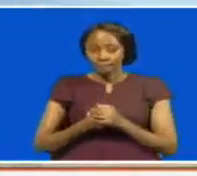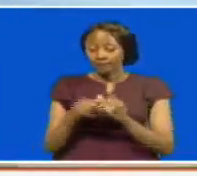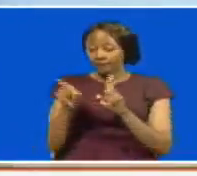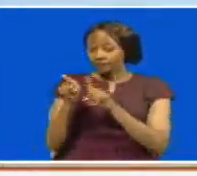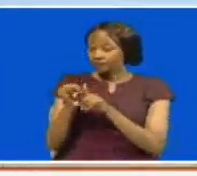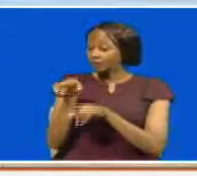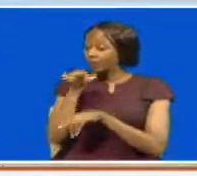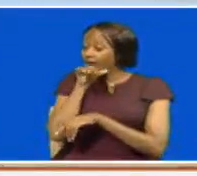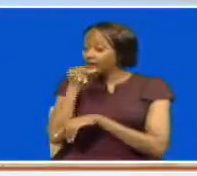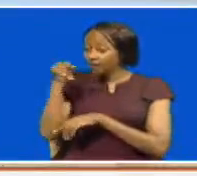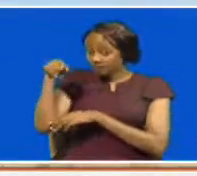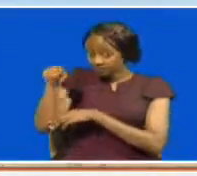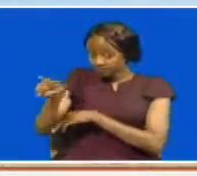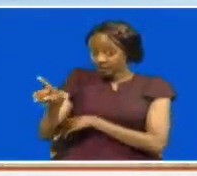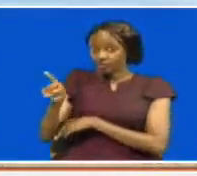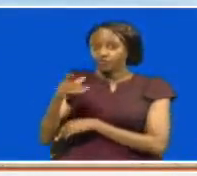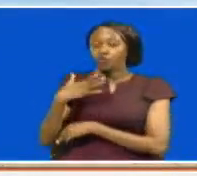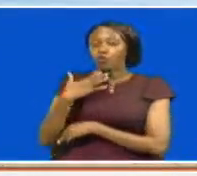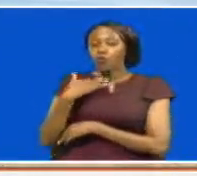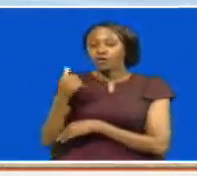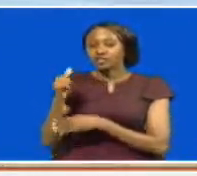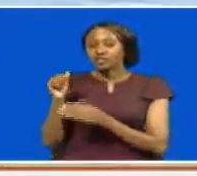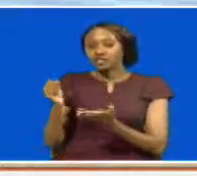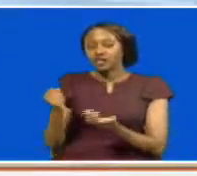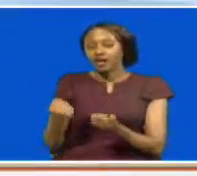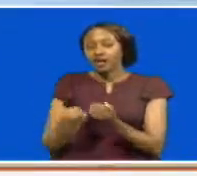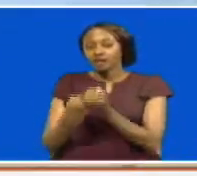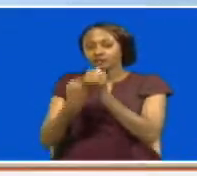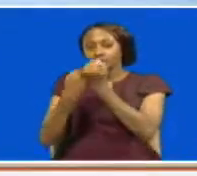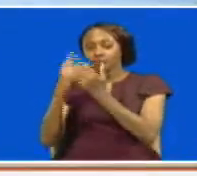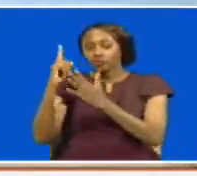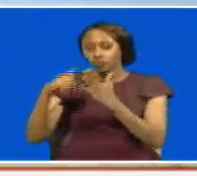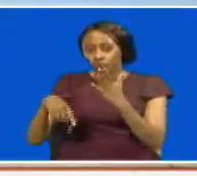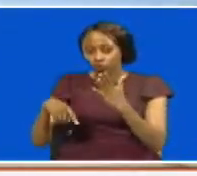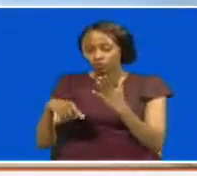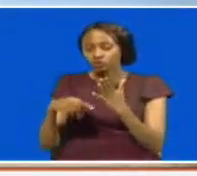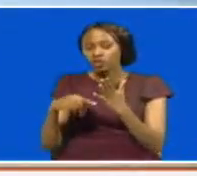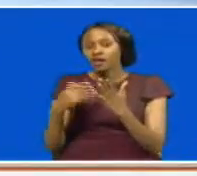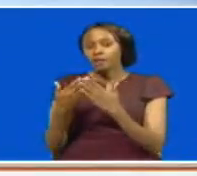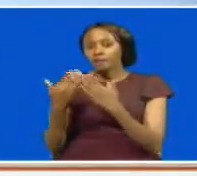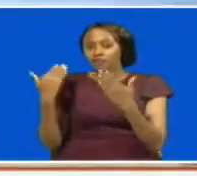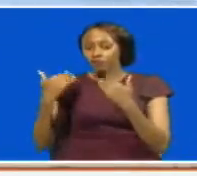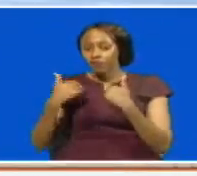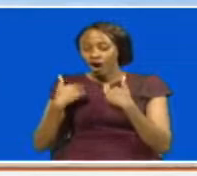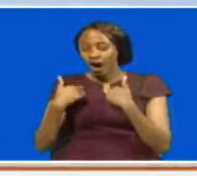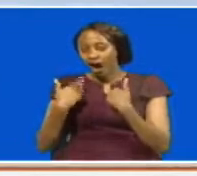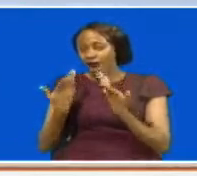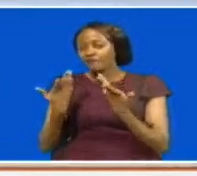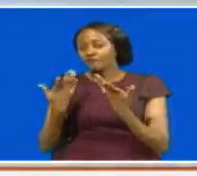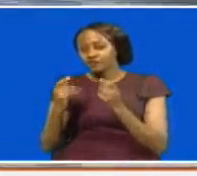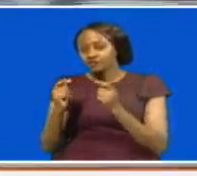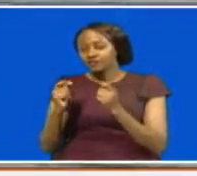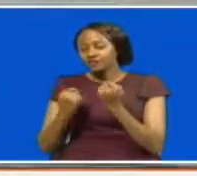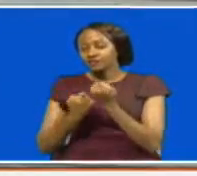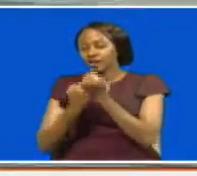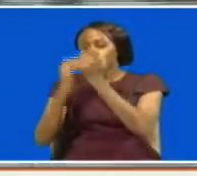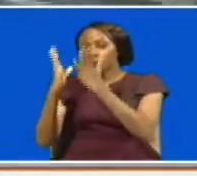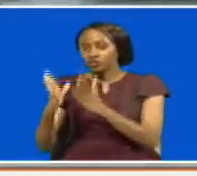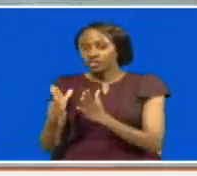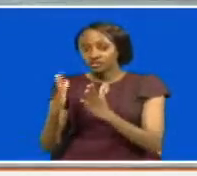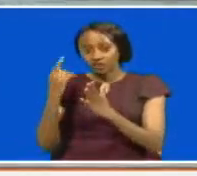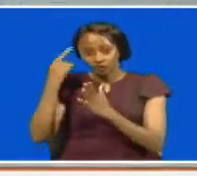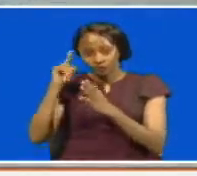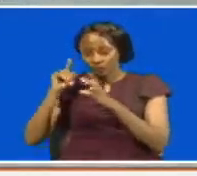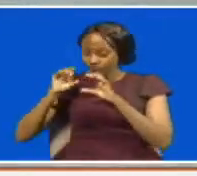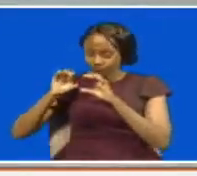Raila Odinga, on his part, battling an ingenious way out without getting under fire from his supporters, whose momentum to push the government